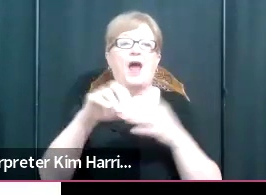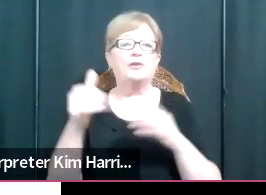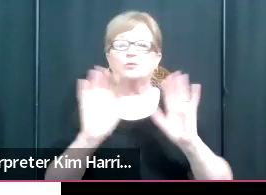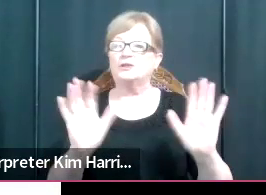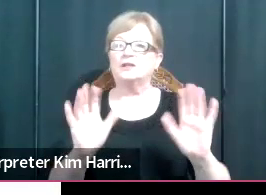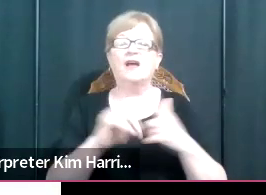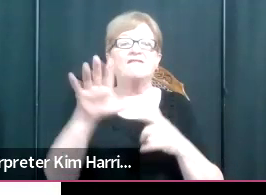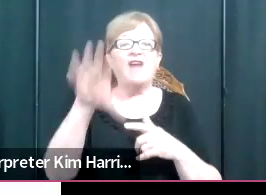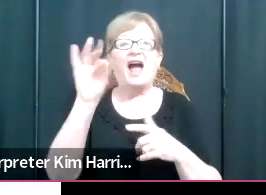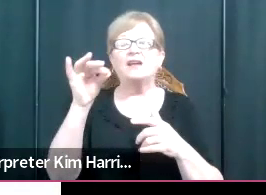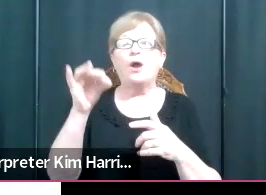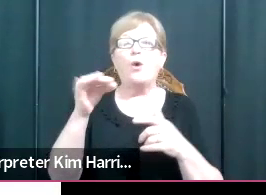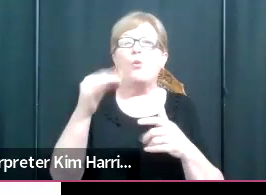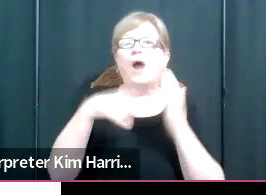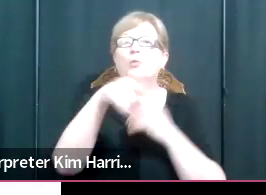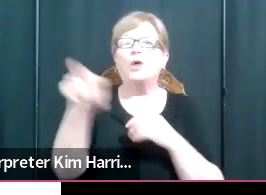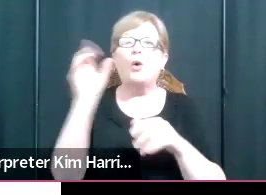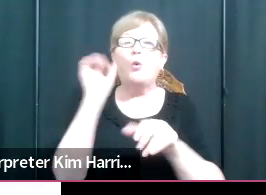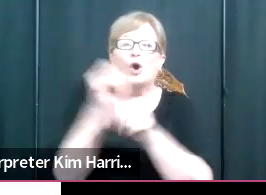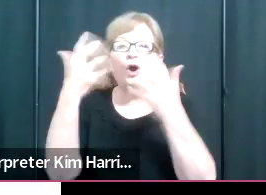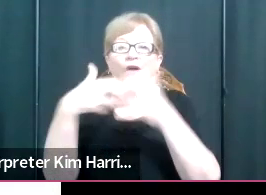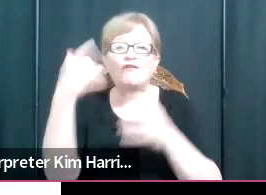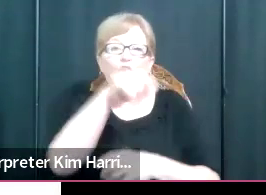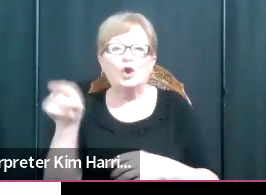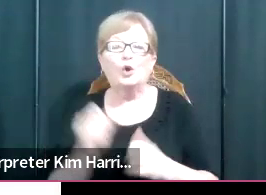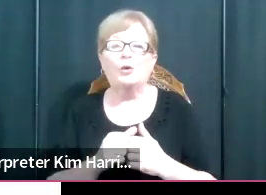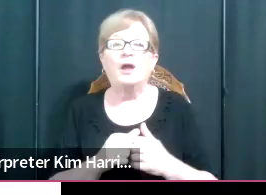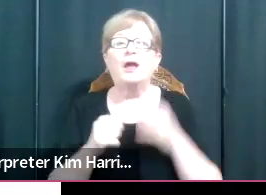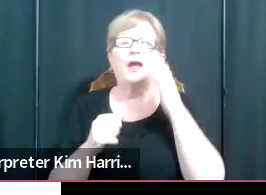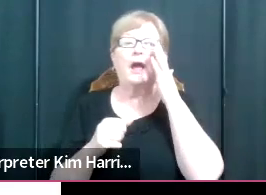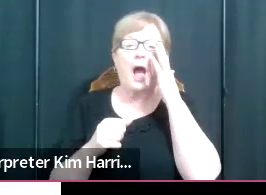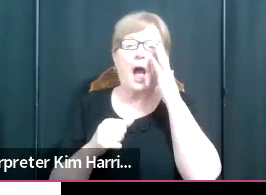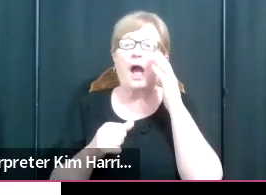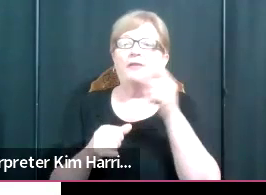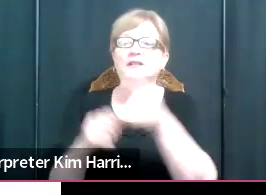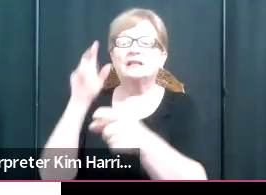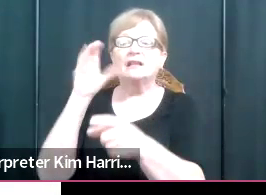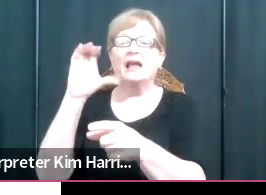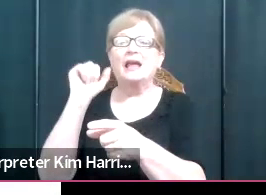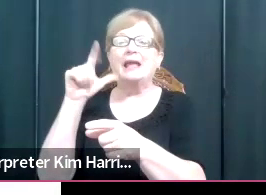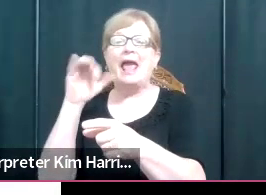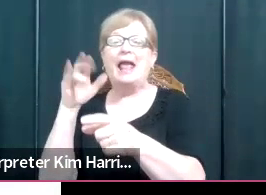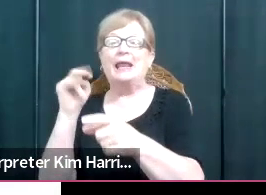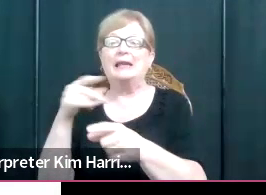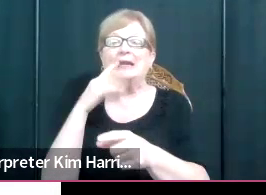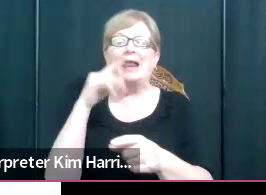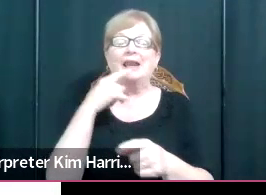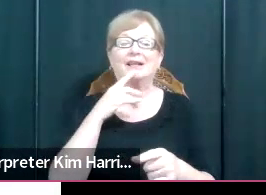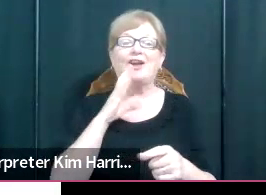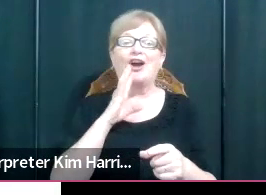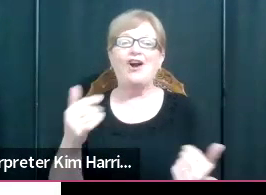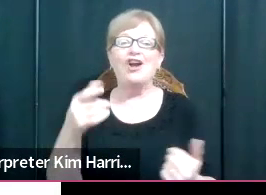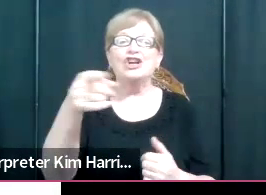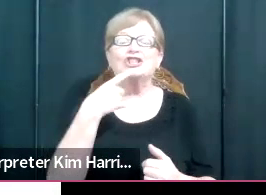them. Yeah, oftentimes we're bringing in, this is Caitlin, by the way, sorry everyone. We're